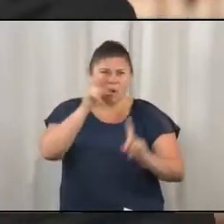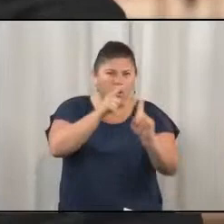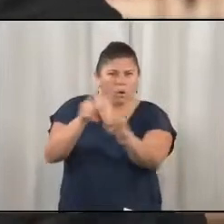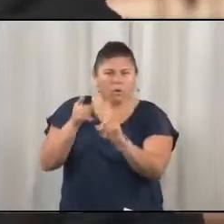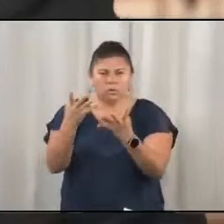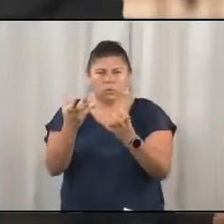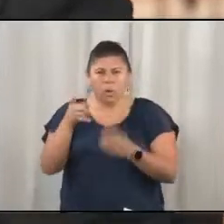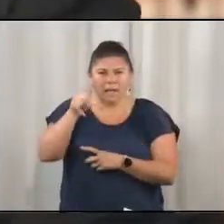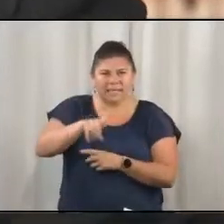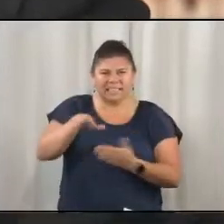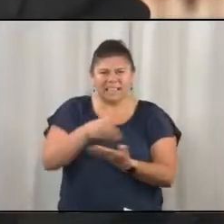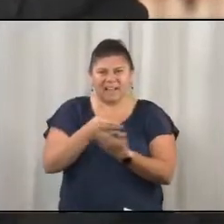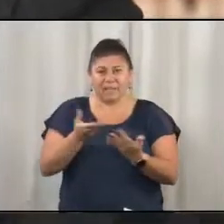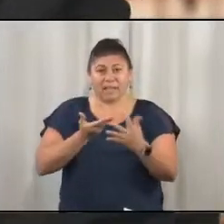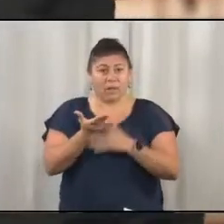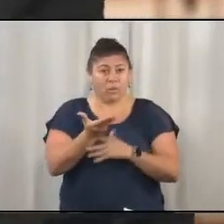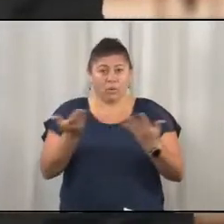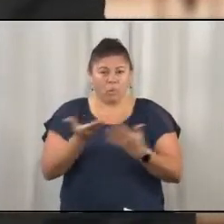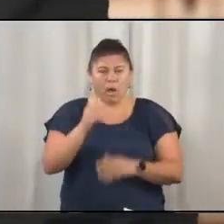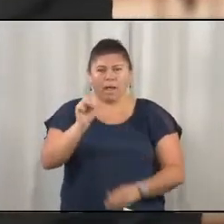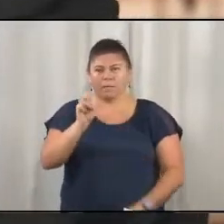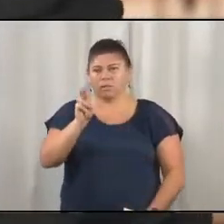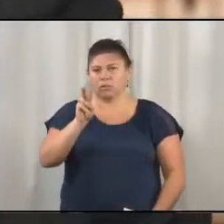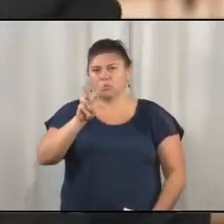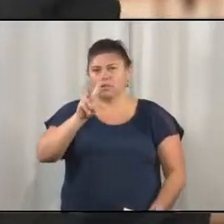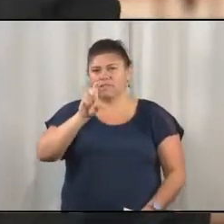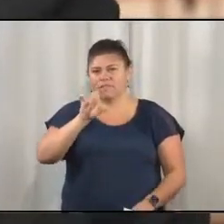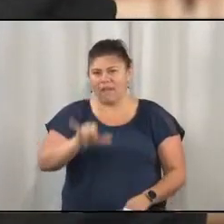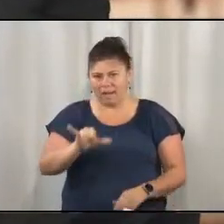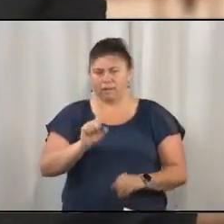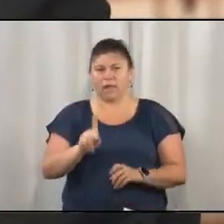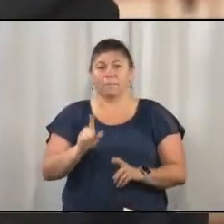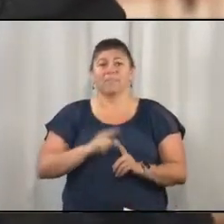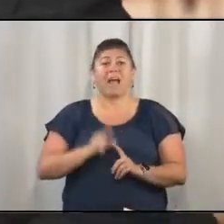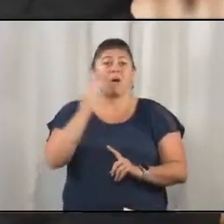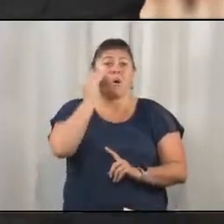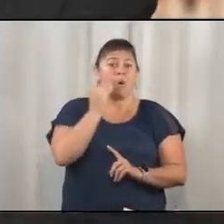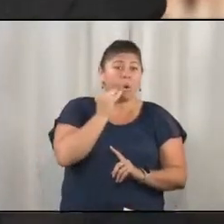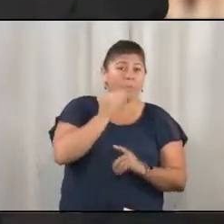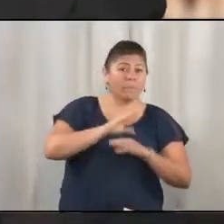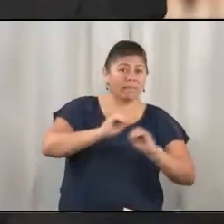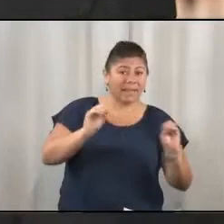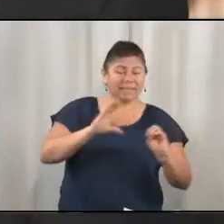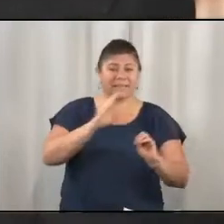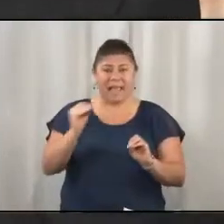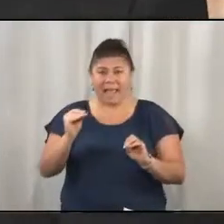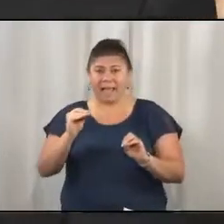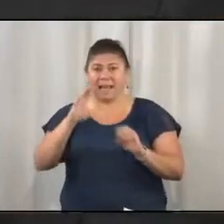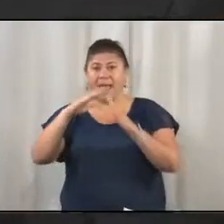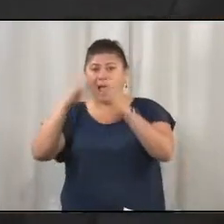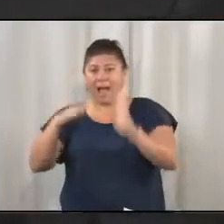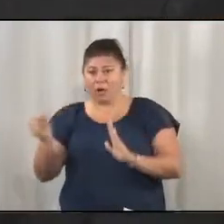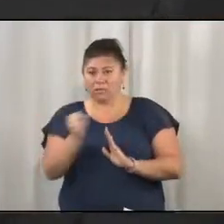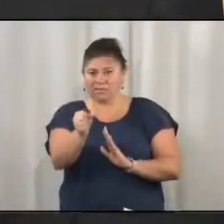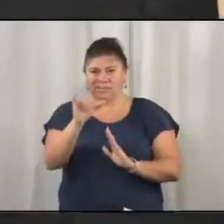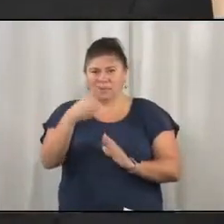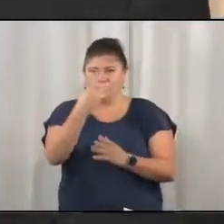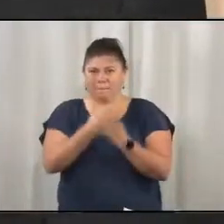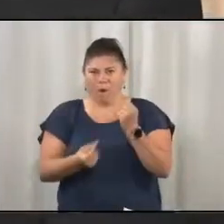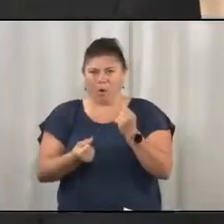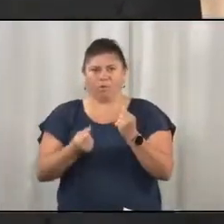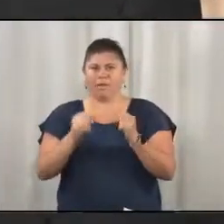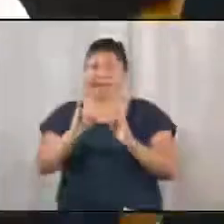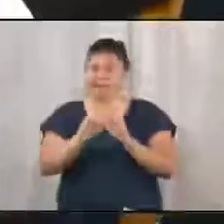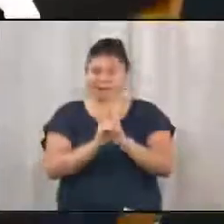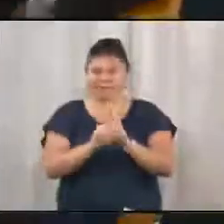and through a survey. And housing and homelessness was identified as a top priority by both the community and the